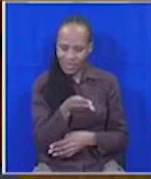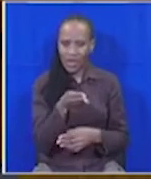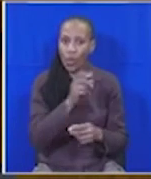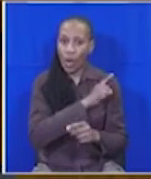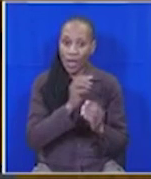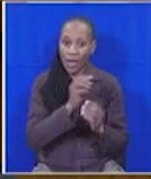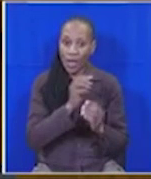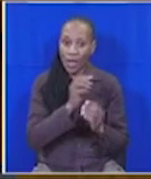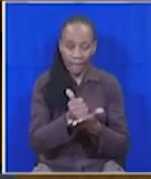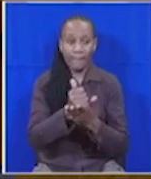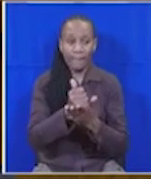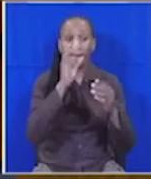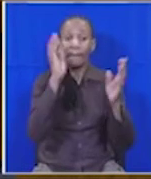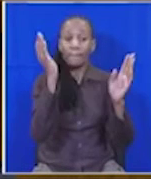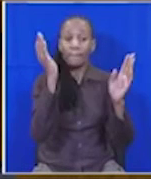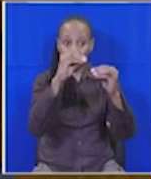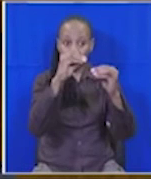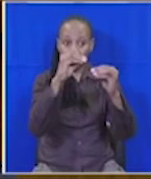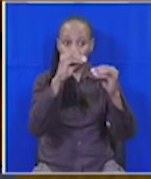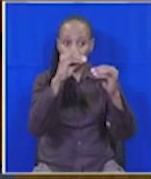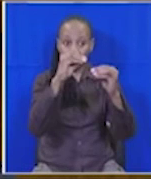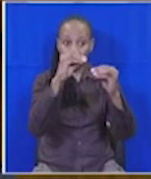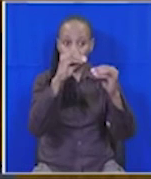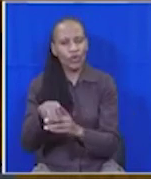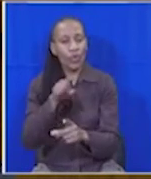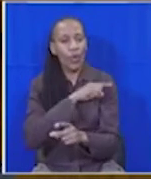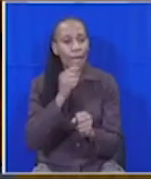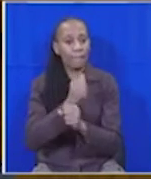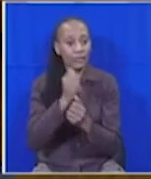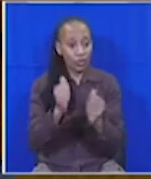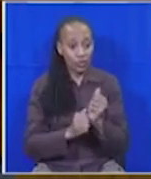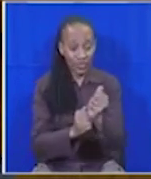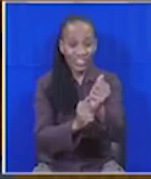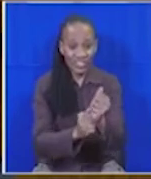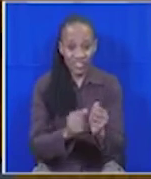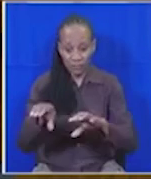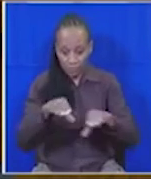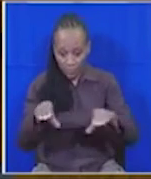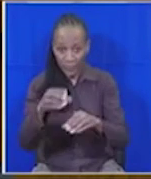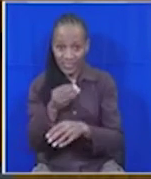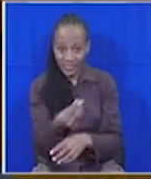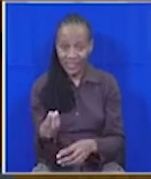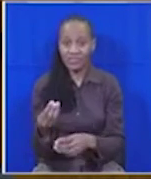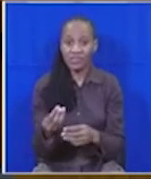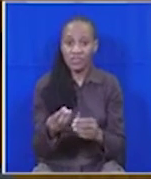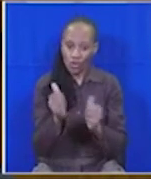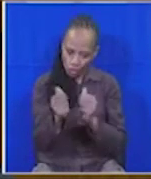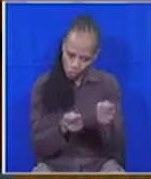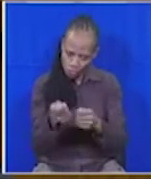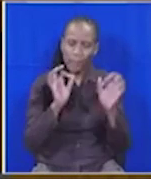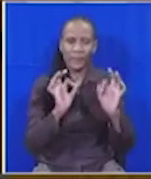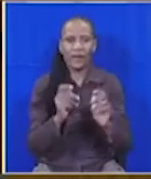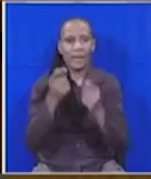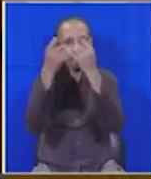sector participation and principles for the disposal of non-strategic assets, but also for good governance and financial